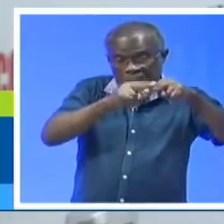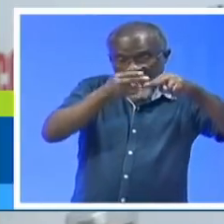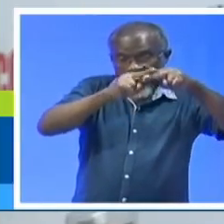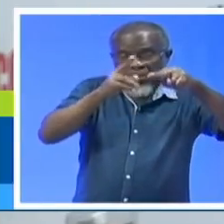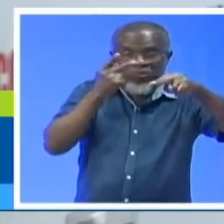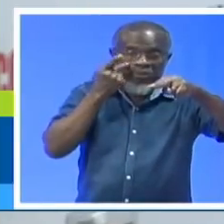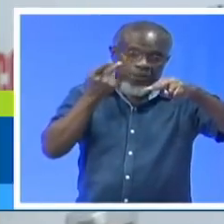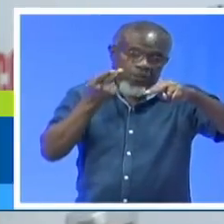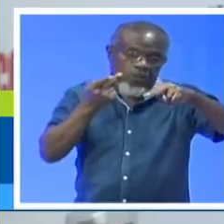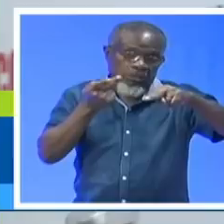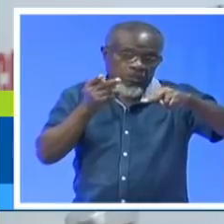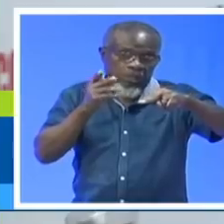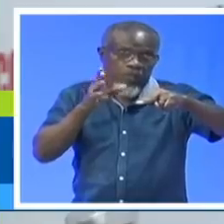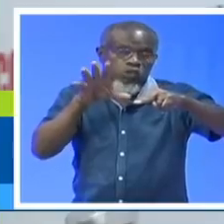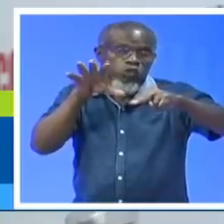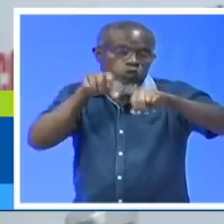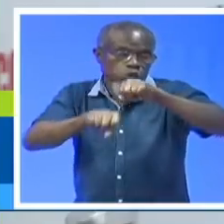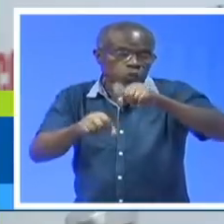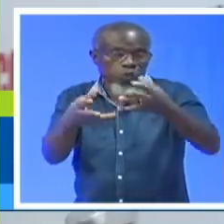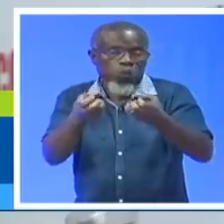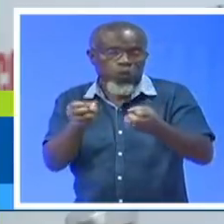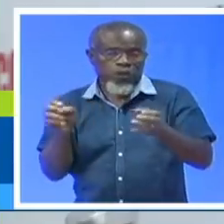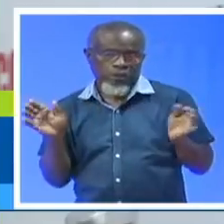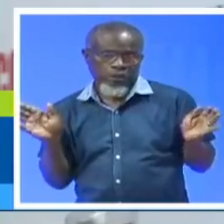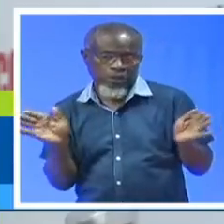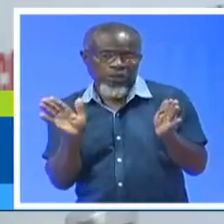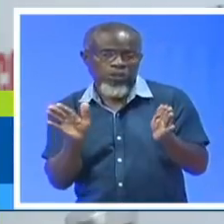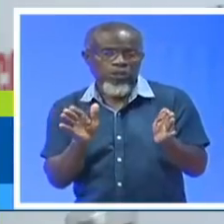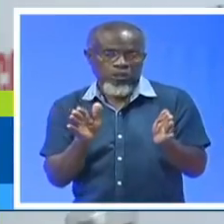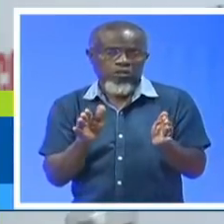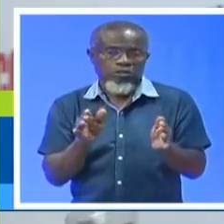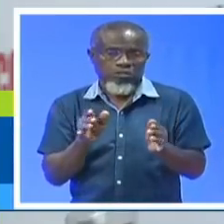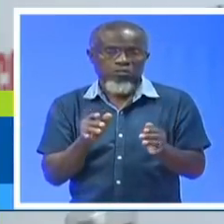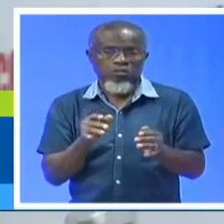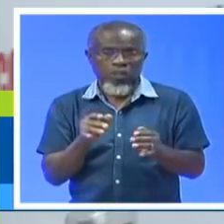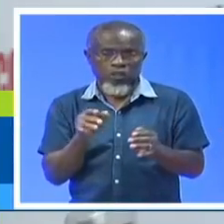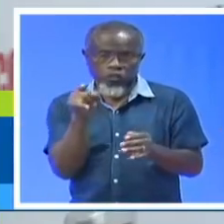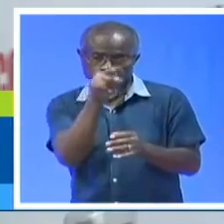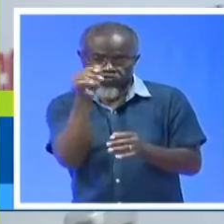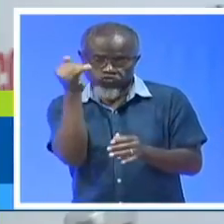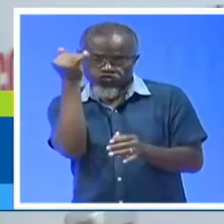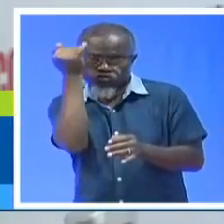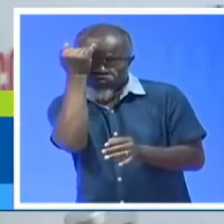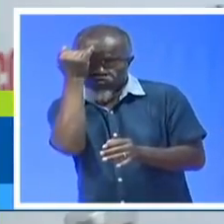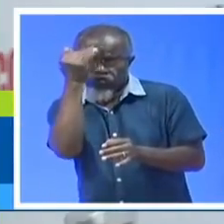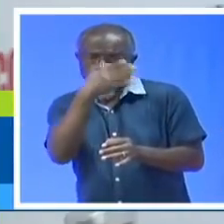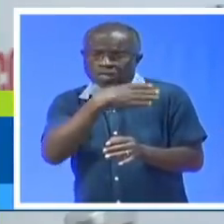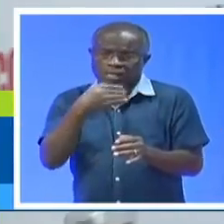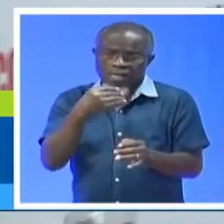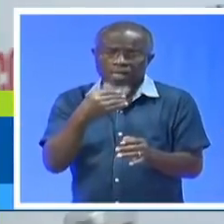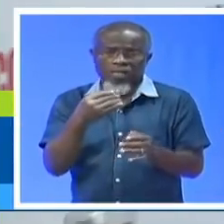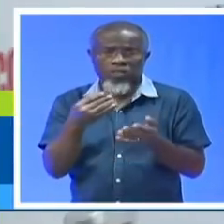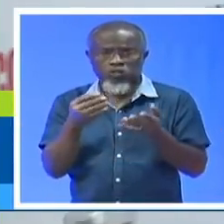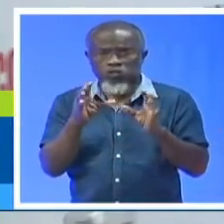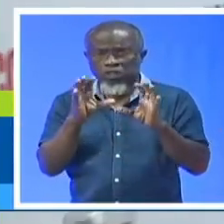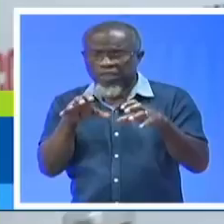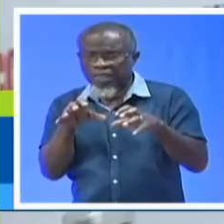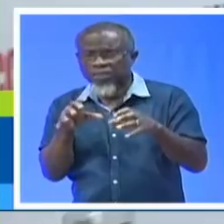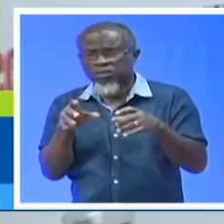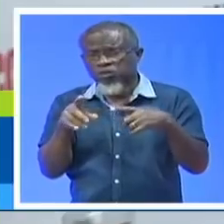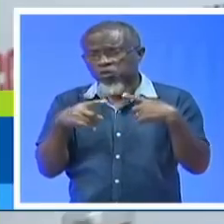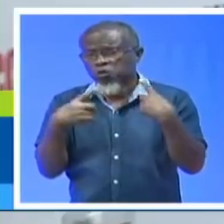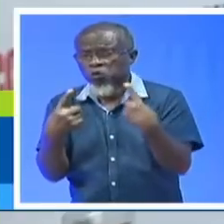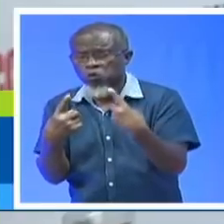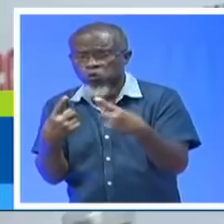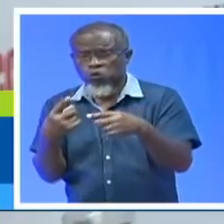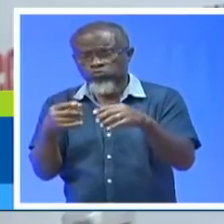to ensure that everyone is aware that this remains a threat and that this threat can only be mitigated by increasing our vaccination